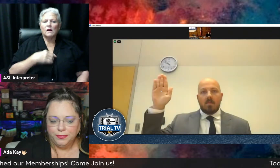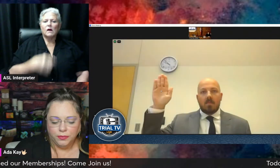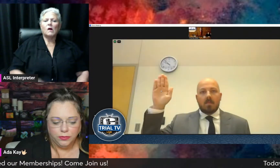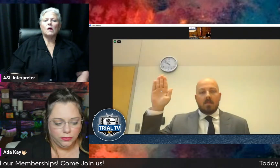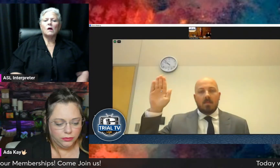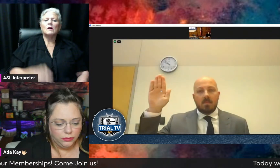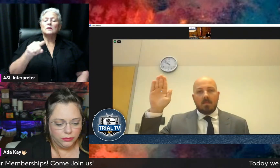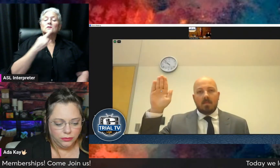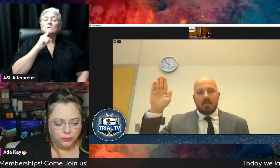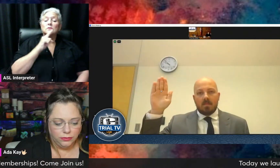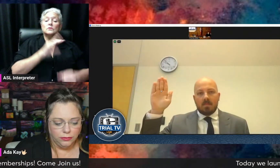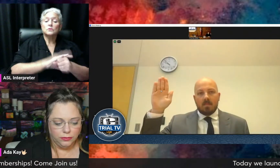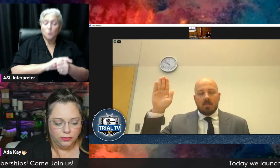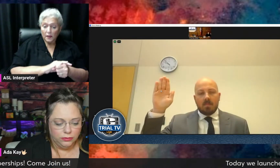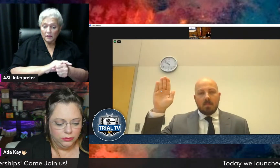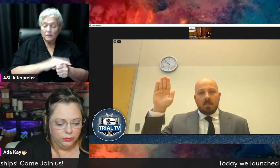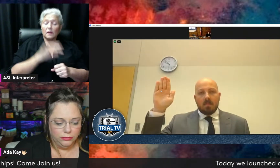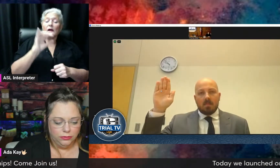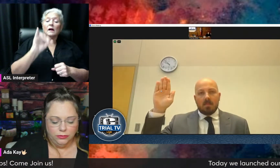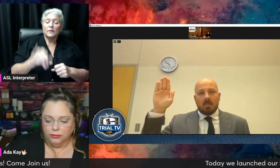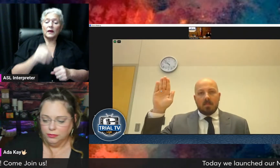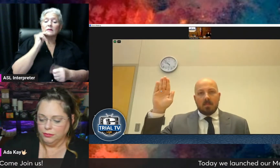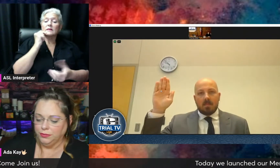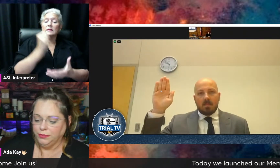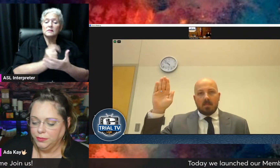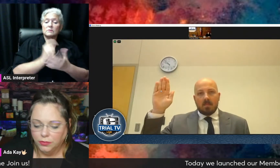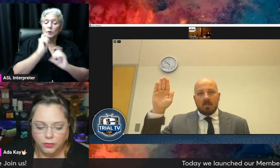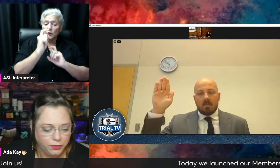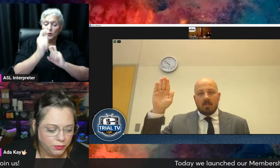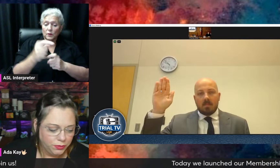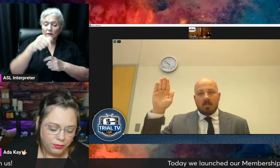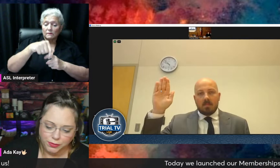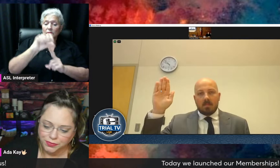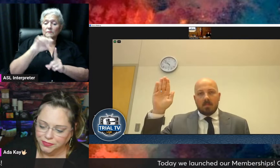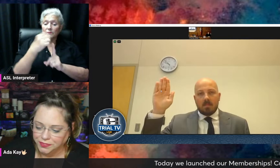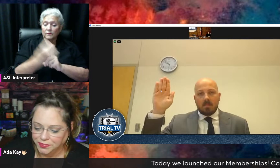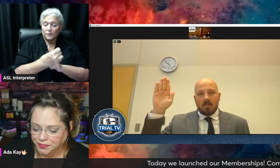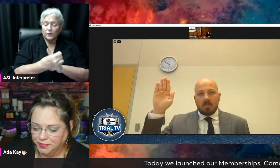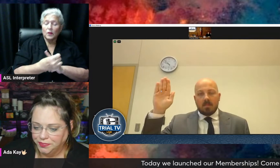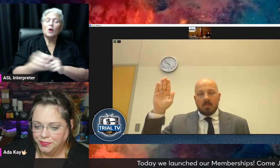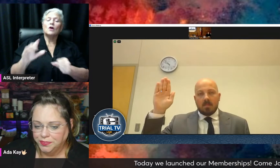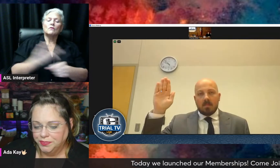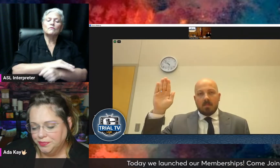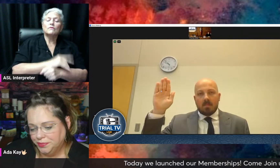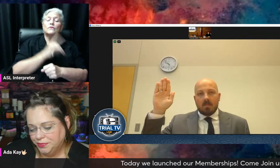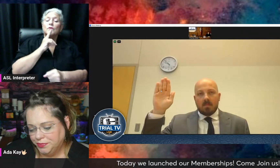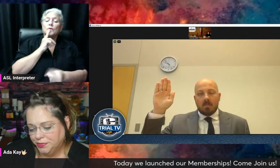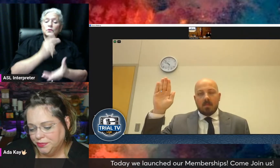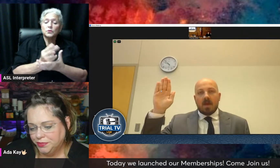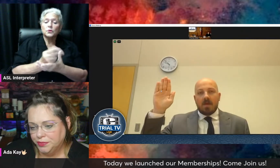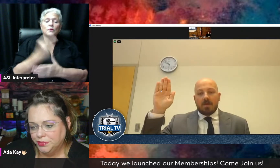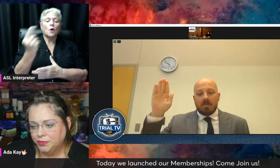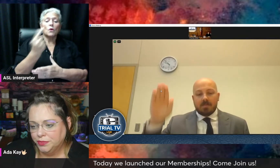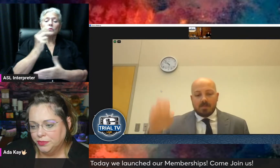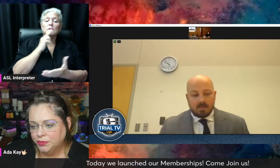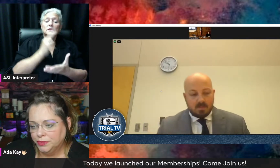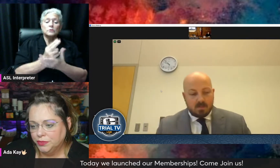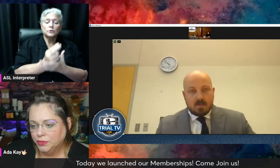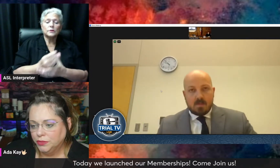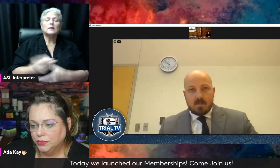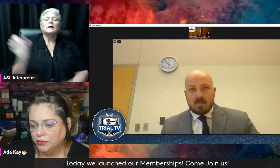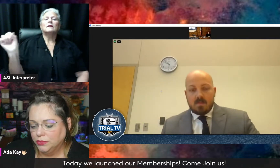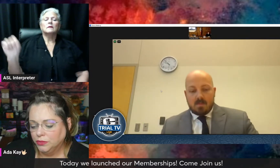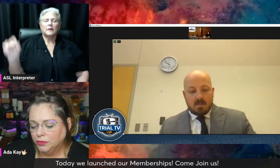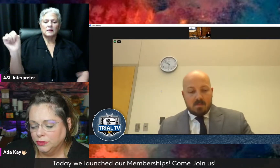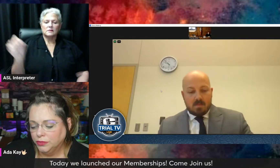Do you swear or affirm that the testimony you give in this matter will be the truth, the whole truth, and nothing but the truth? I do. Can